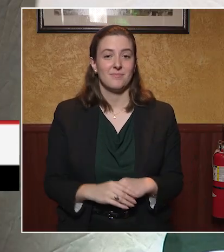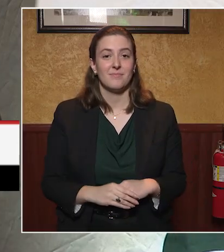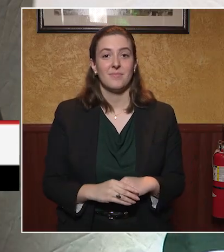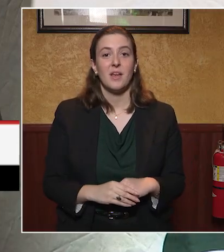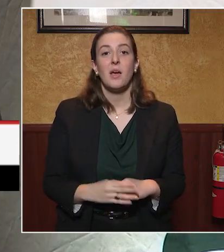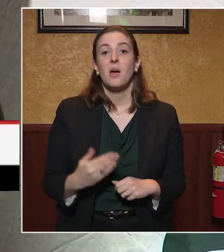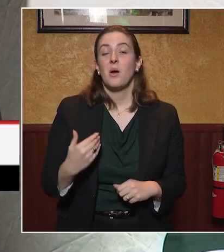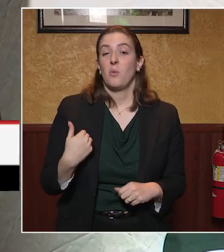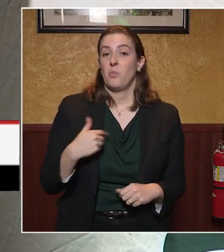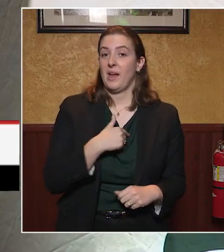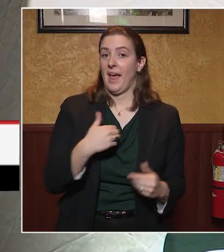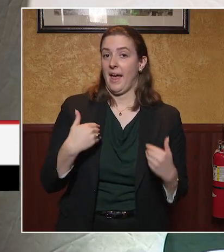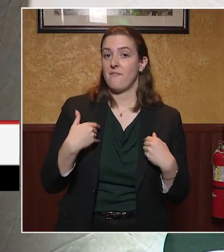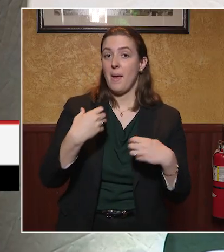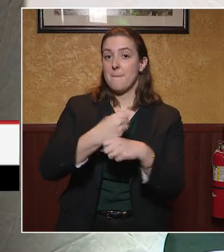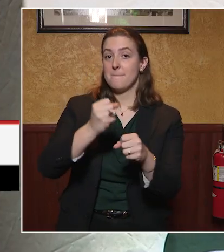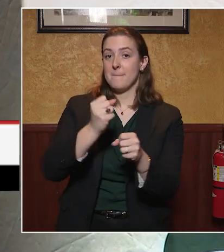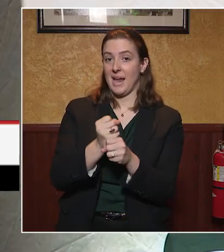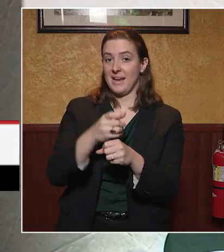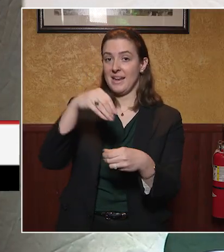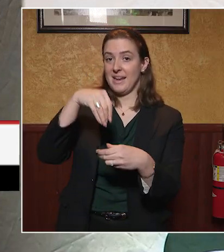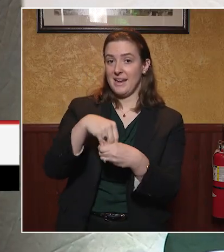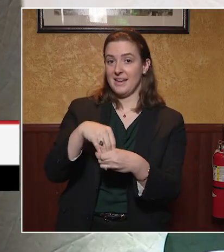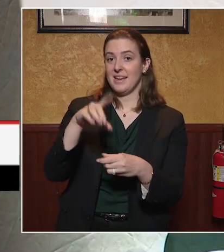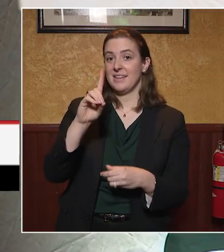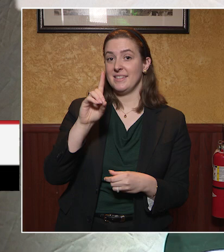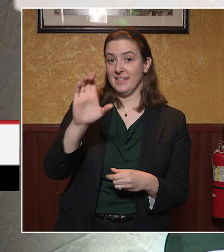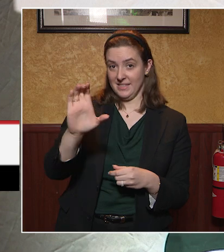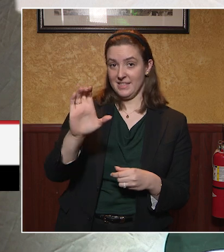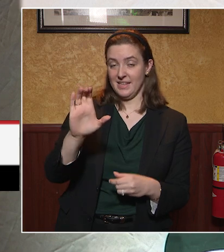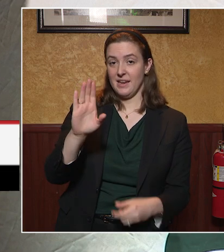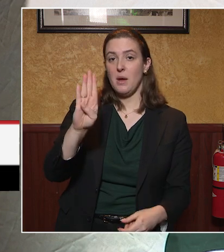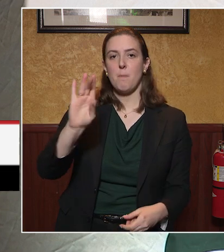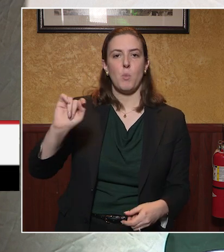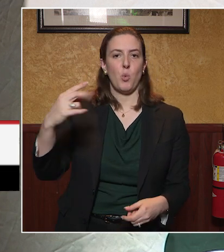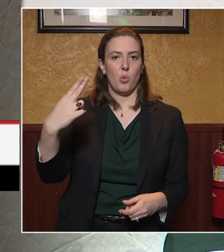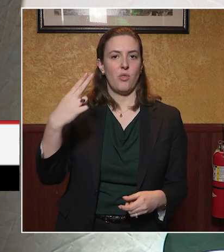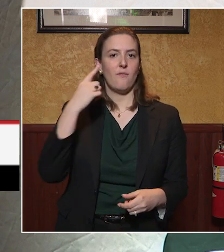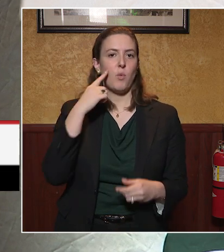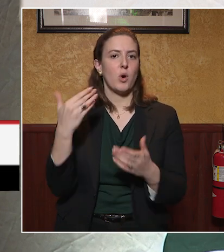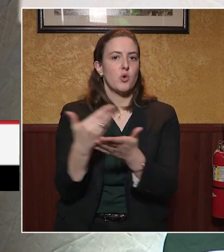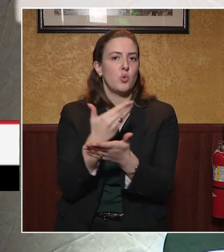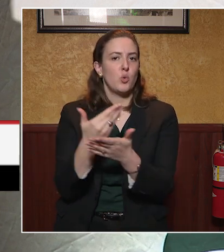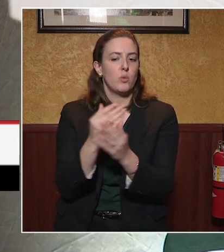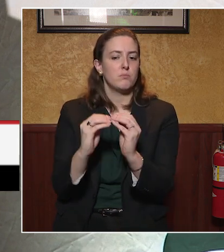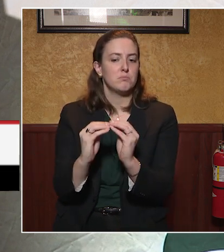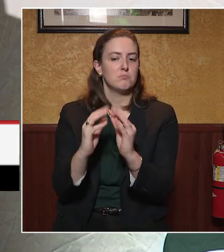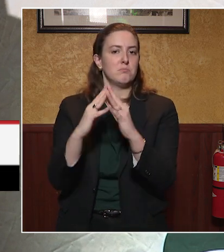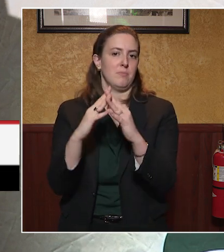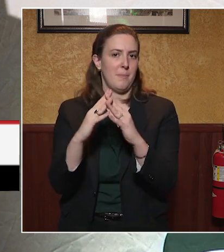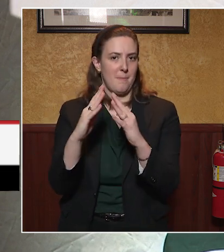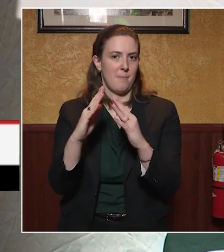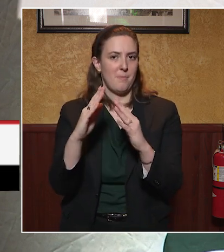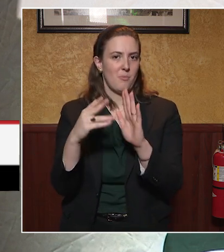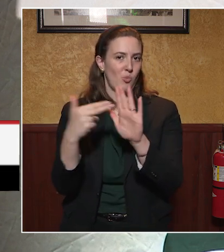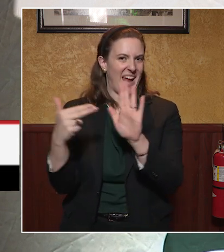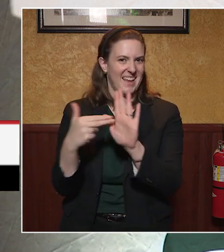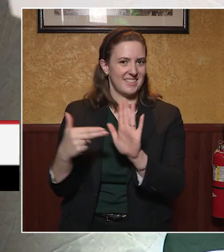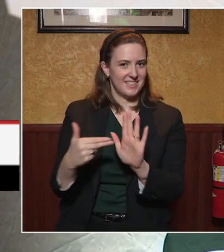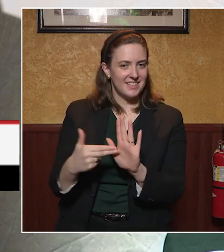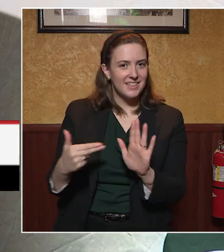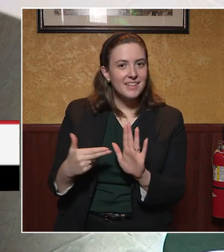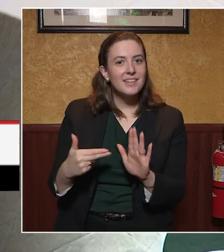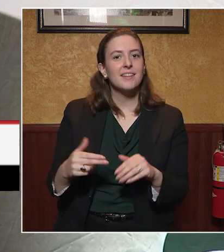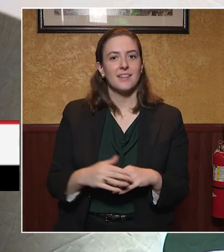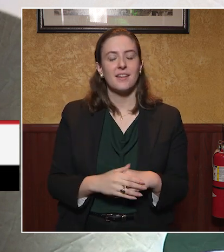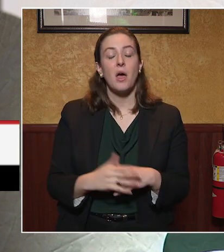bring back the Made in DC Emerging Brands booth in partnership with the incredible team at the DC Department of Small Local Business Development. Please